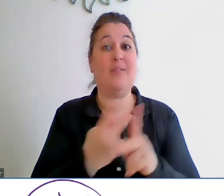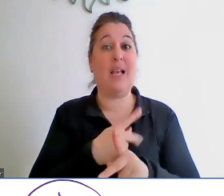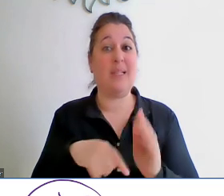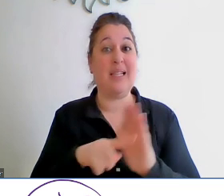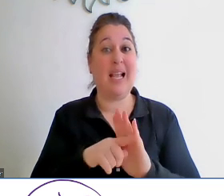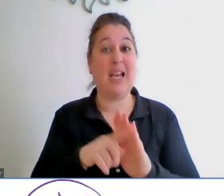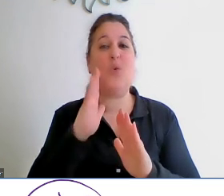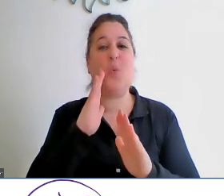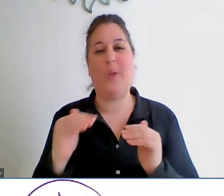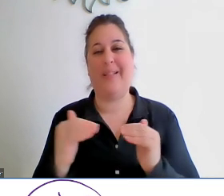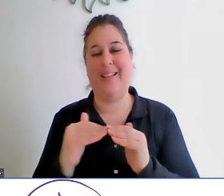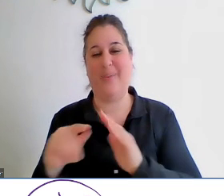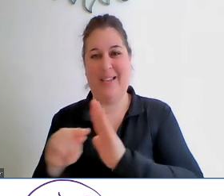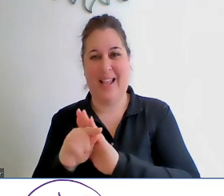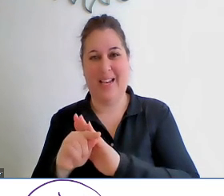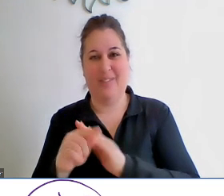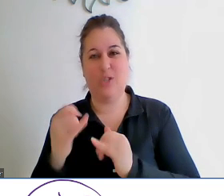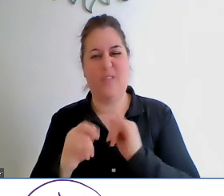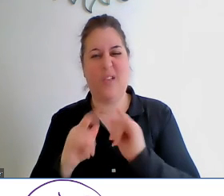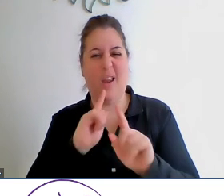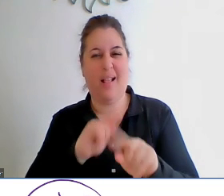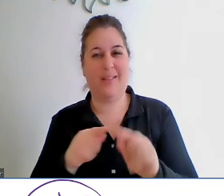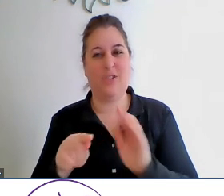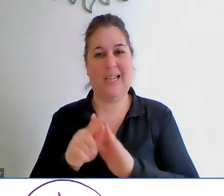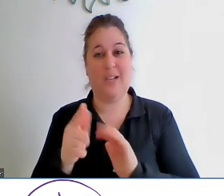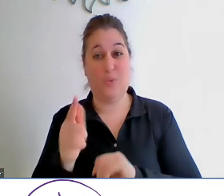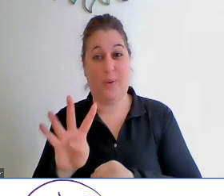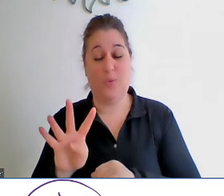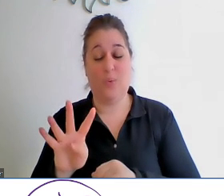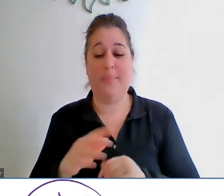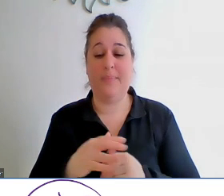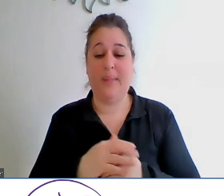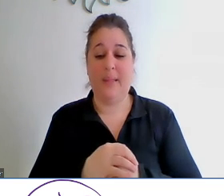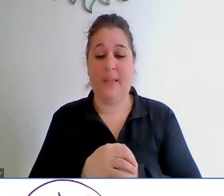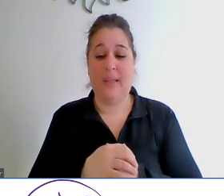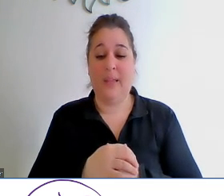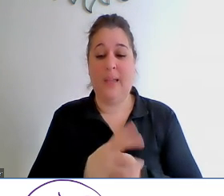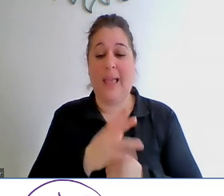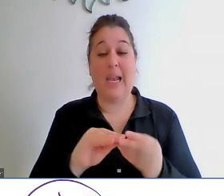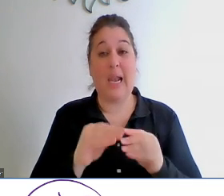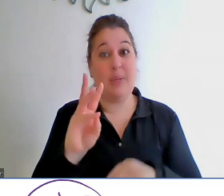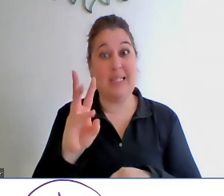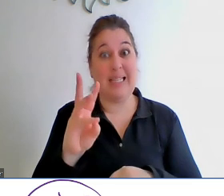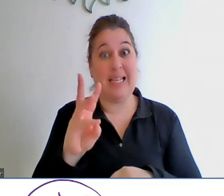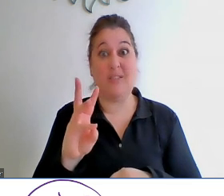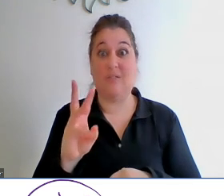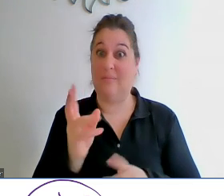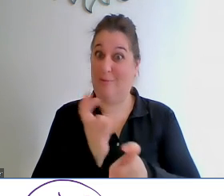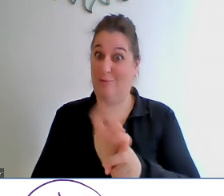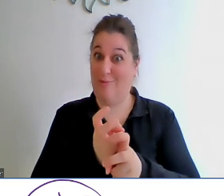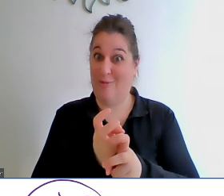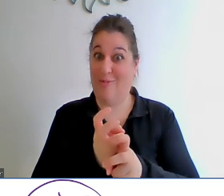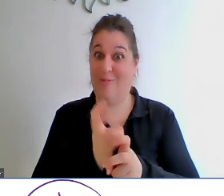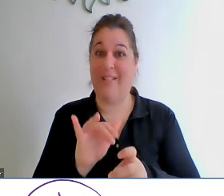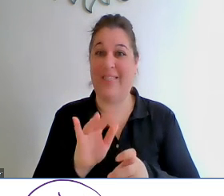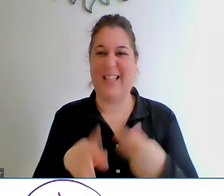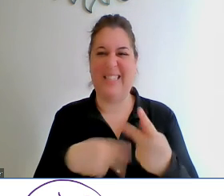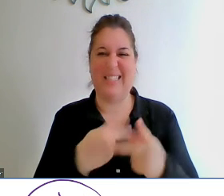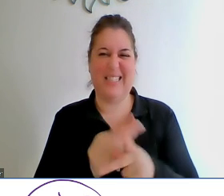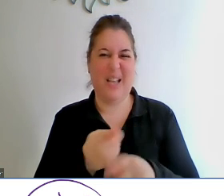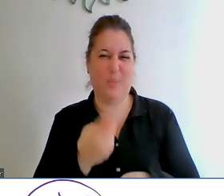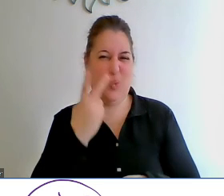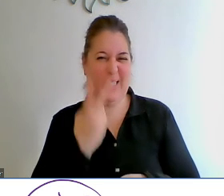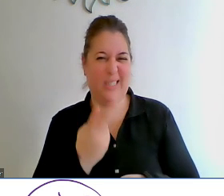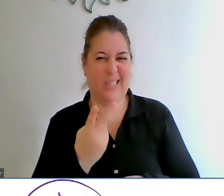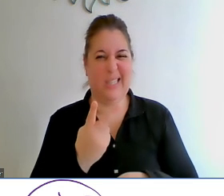times a negative is a negative. So negative 24. And this one's a tricky one, right? This is